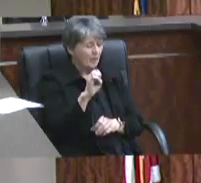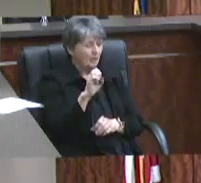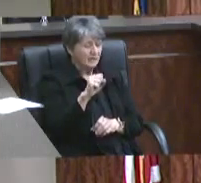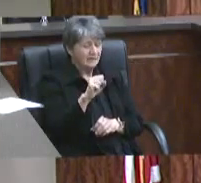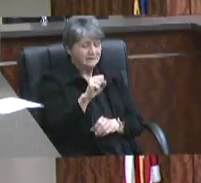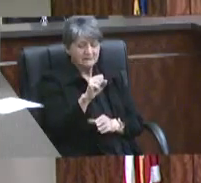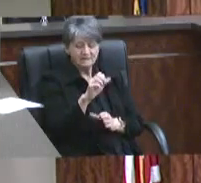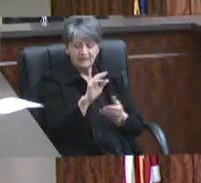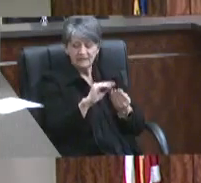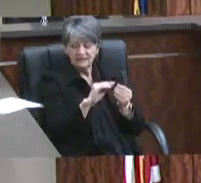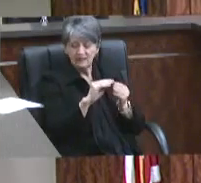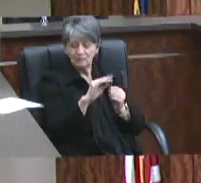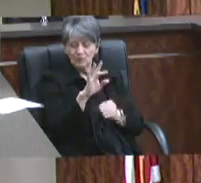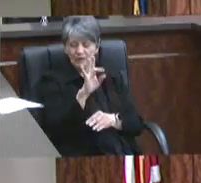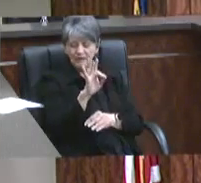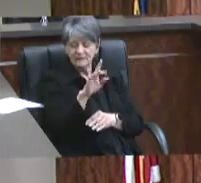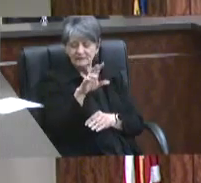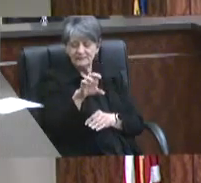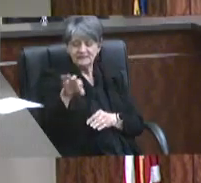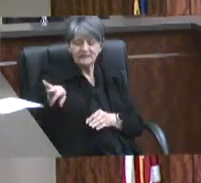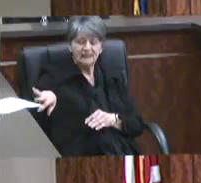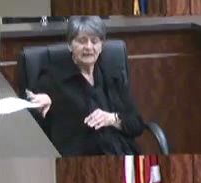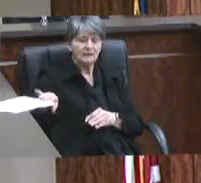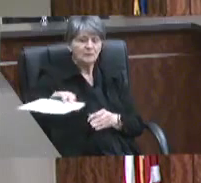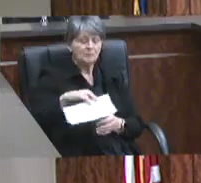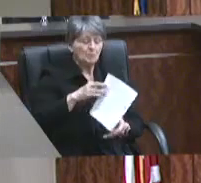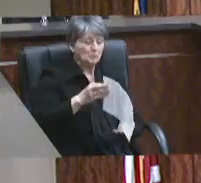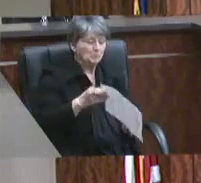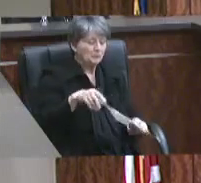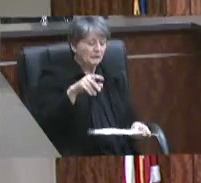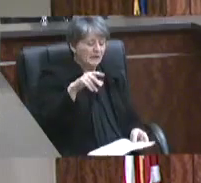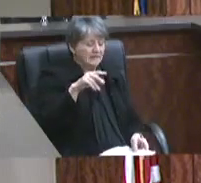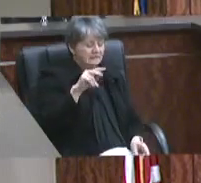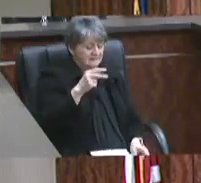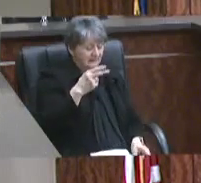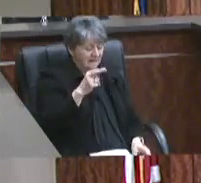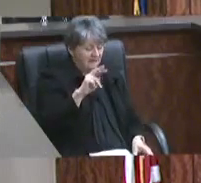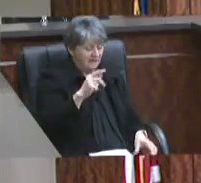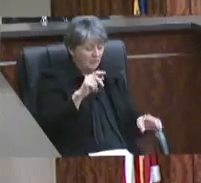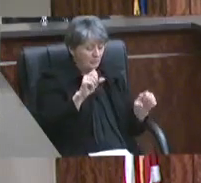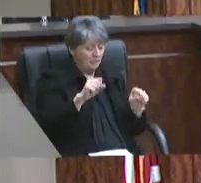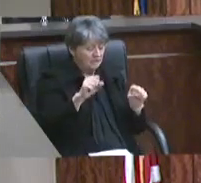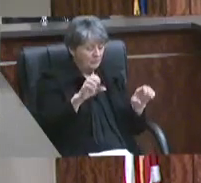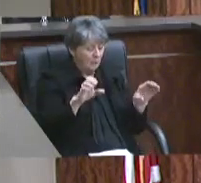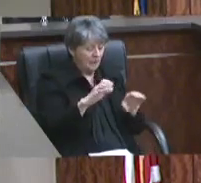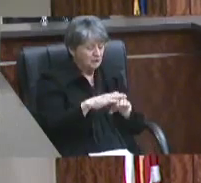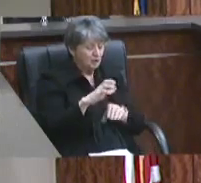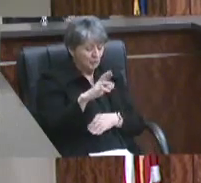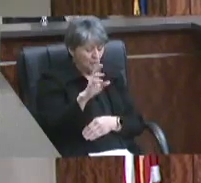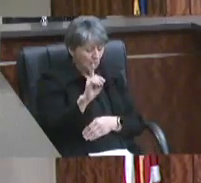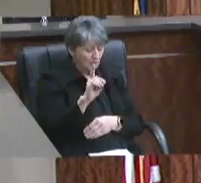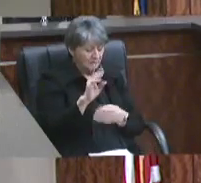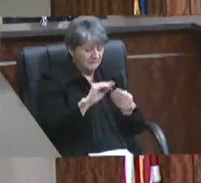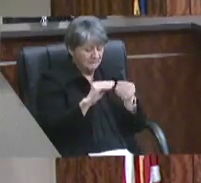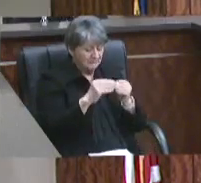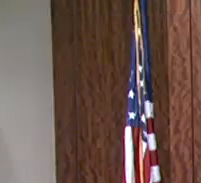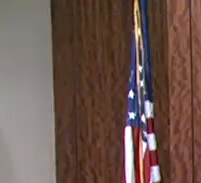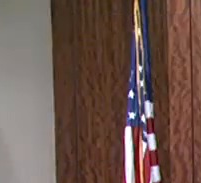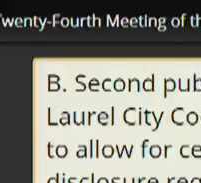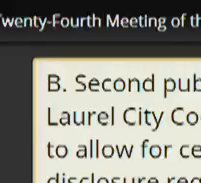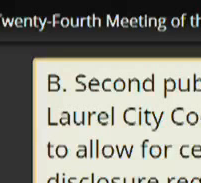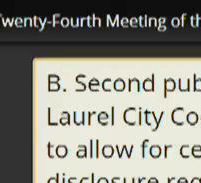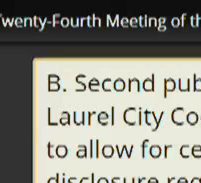Agenda item 8C, second public hearing with possible action on ordinance number